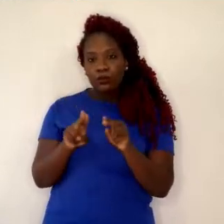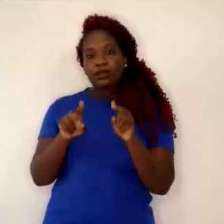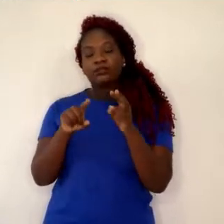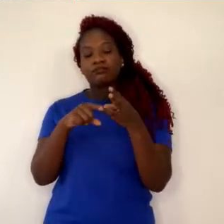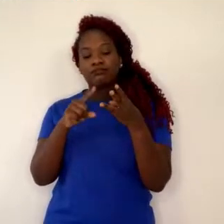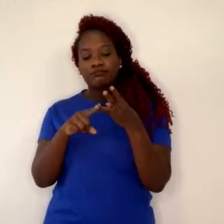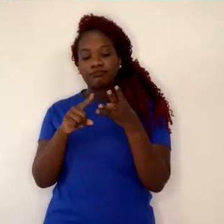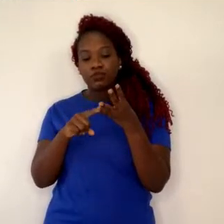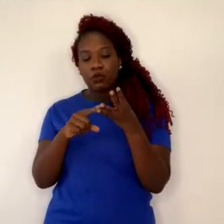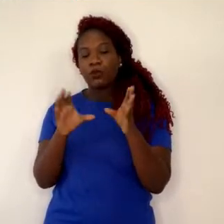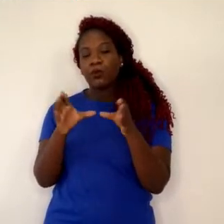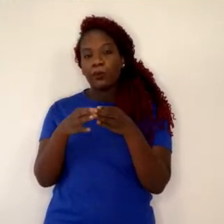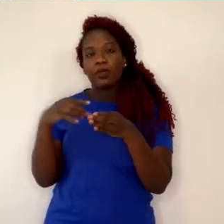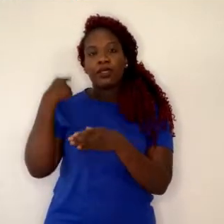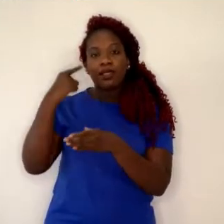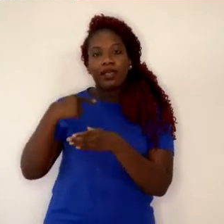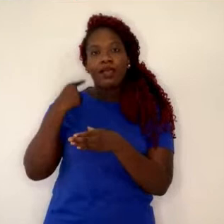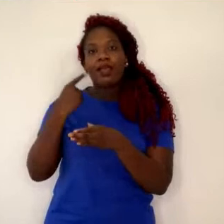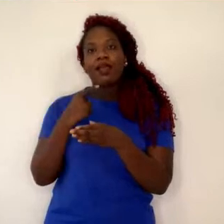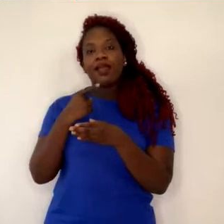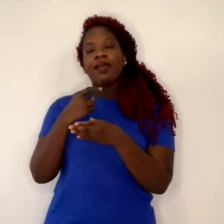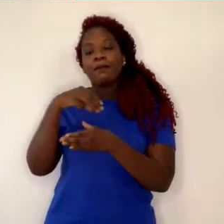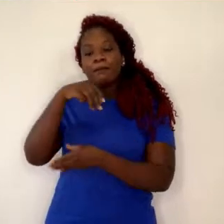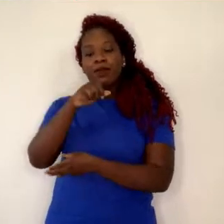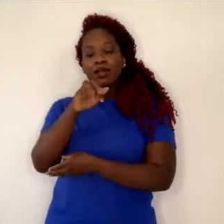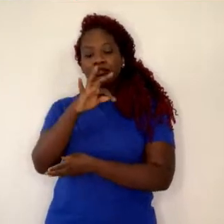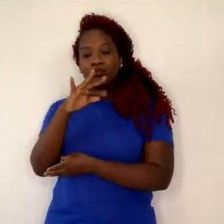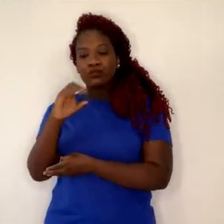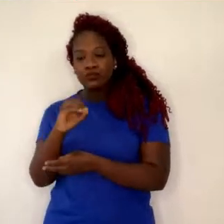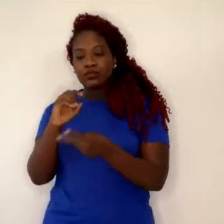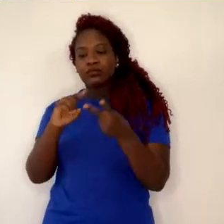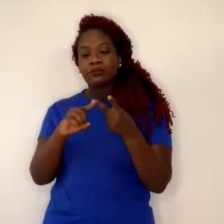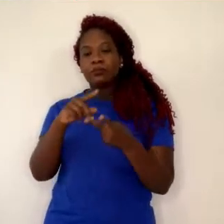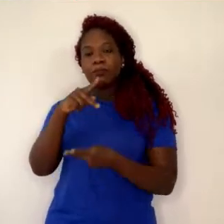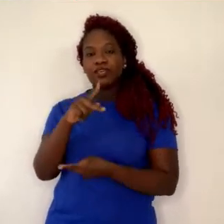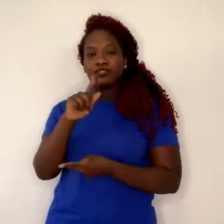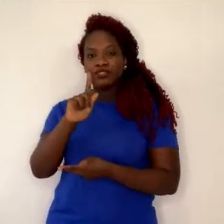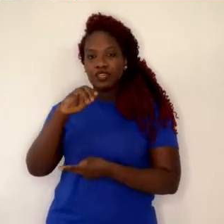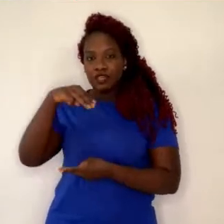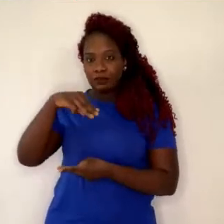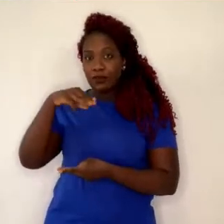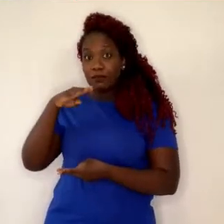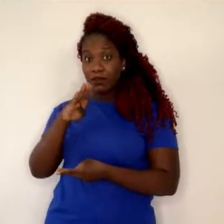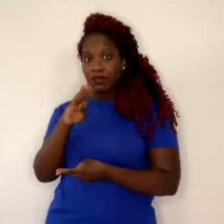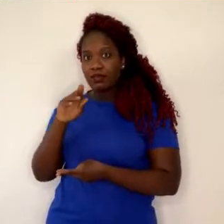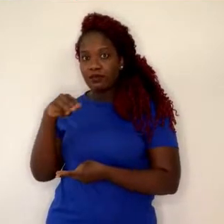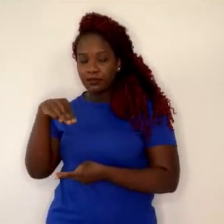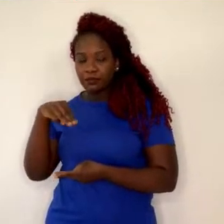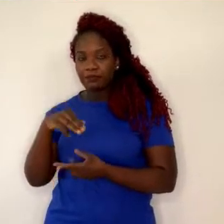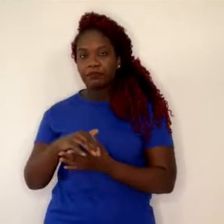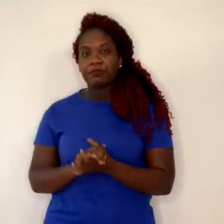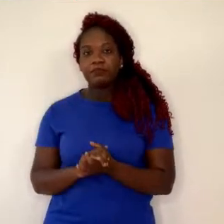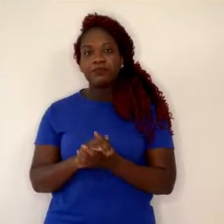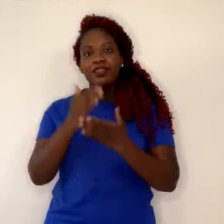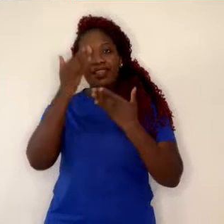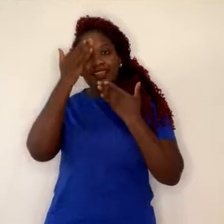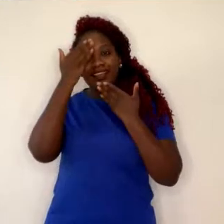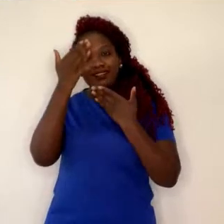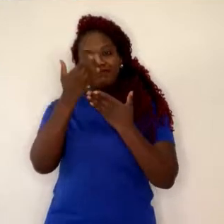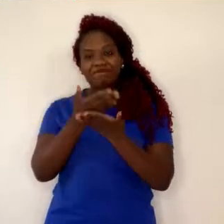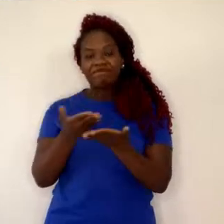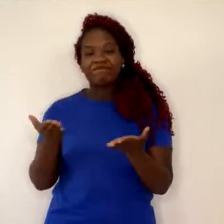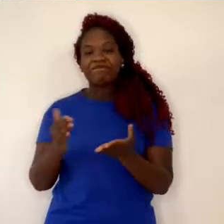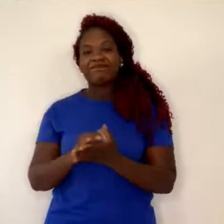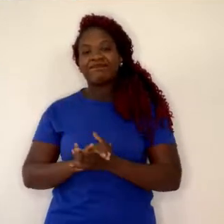law firms Matos Filho, PGMBM, and Natura & Co. Thank you for believing in this project